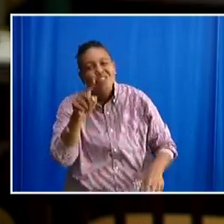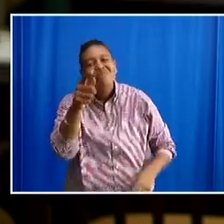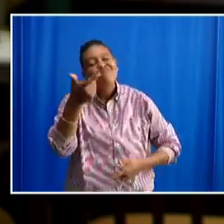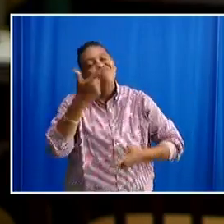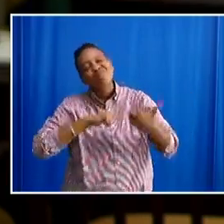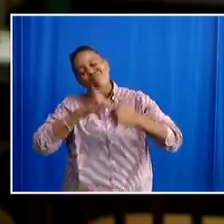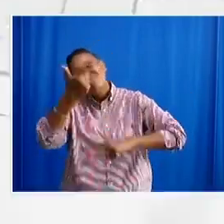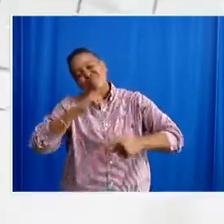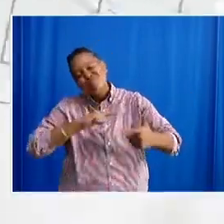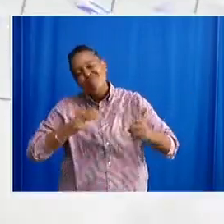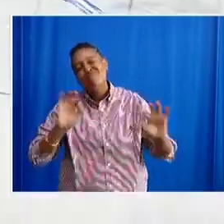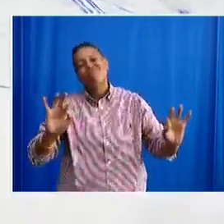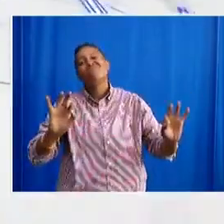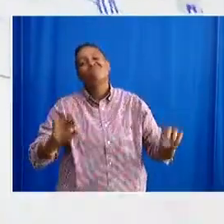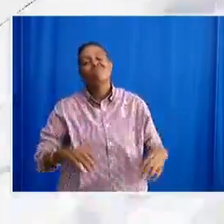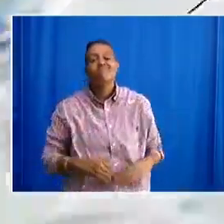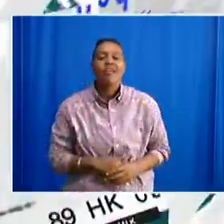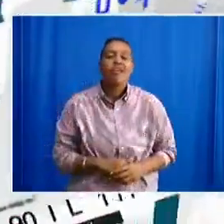exchange.